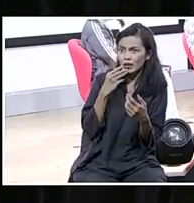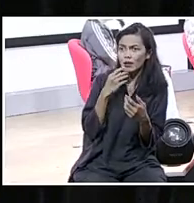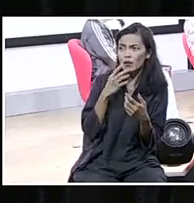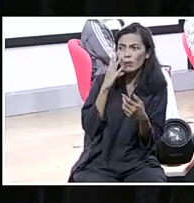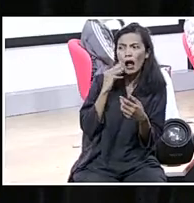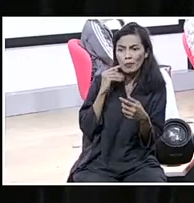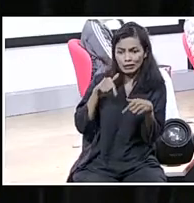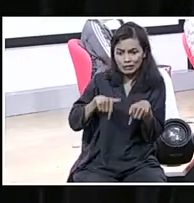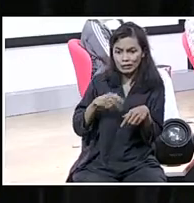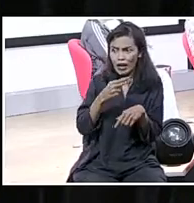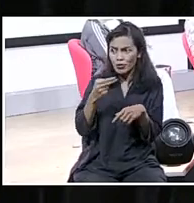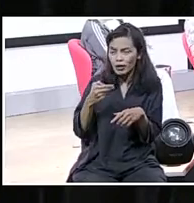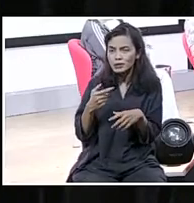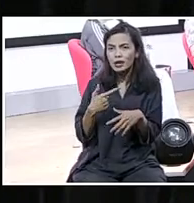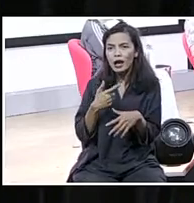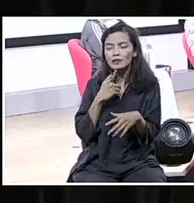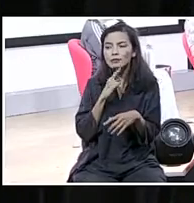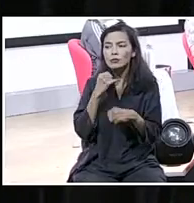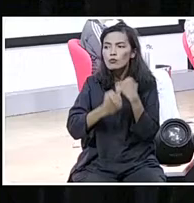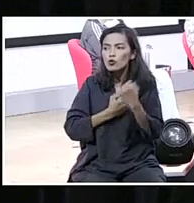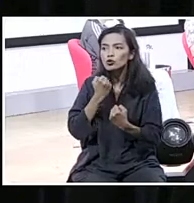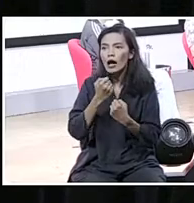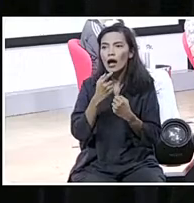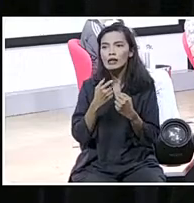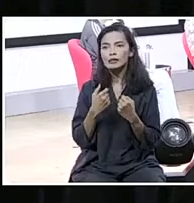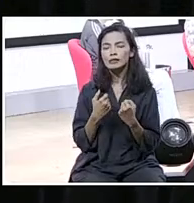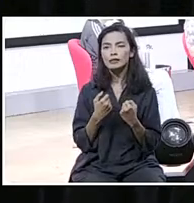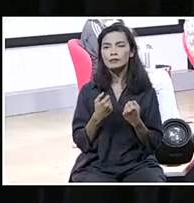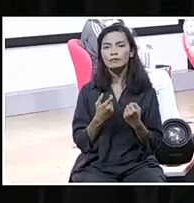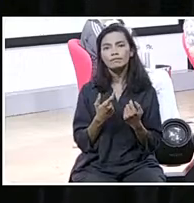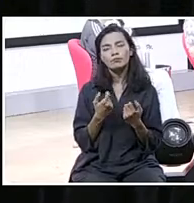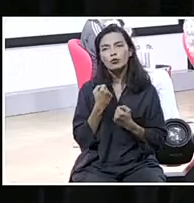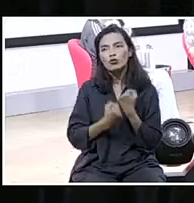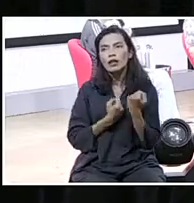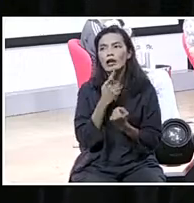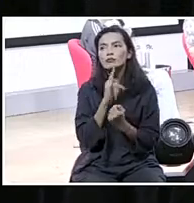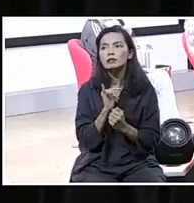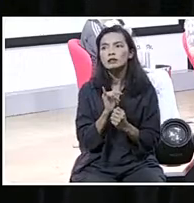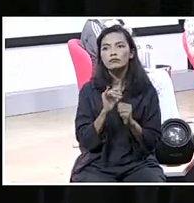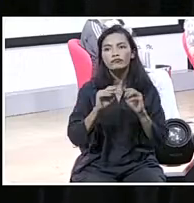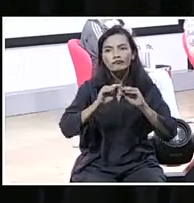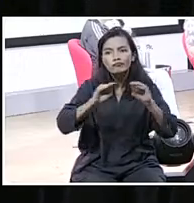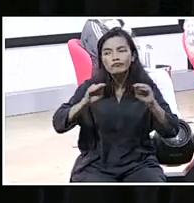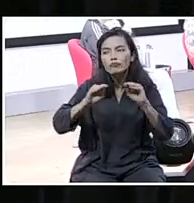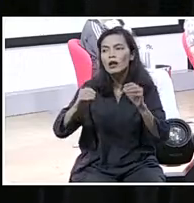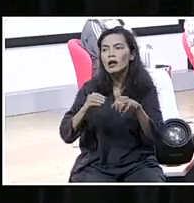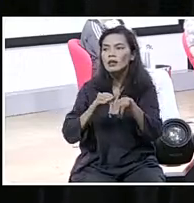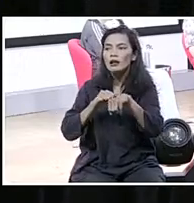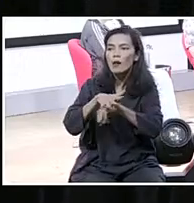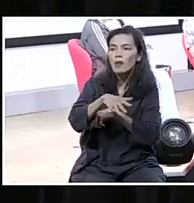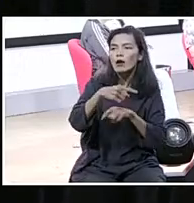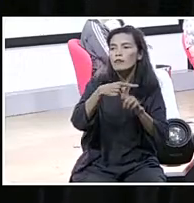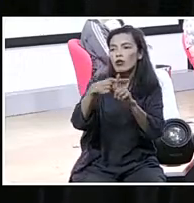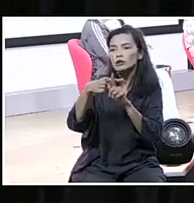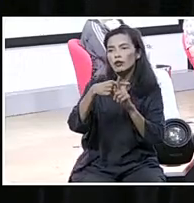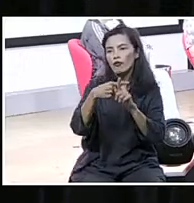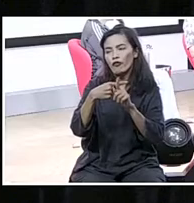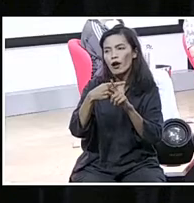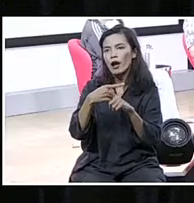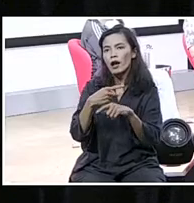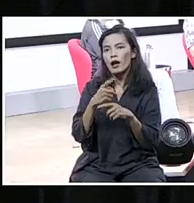Indonesia, giving our time and our energy to a great cause. And that's why I think I appreciate being a sports